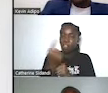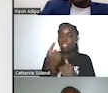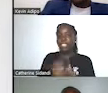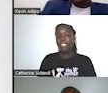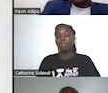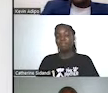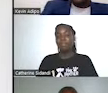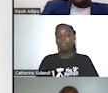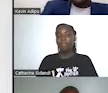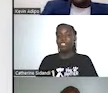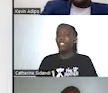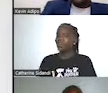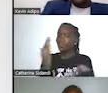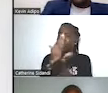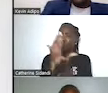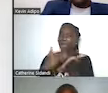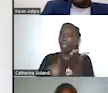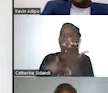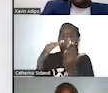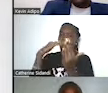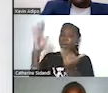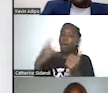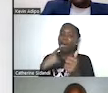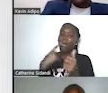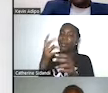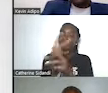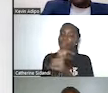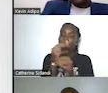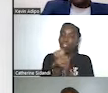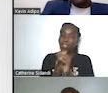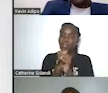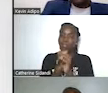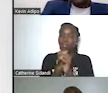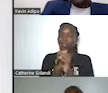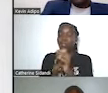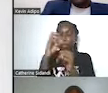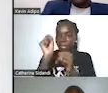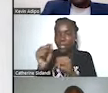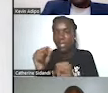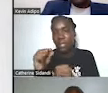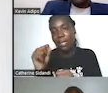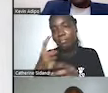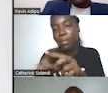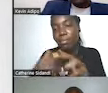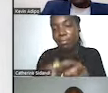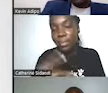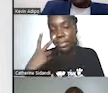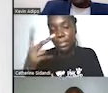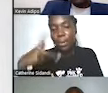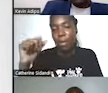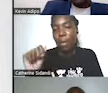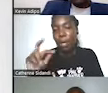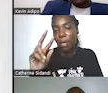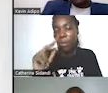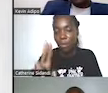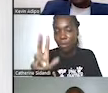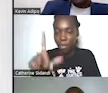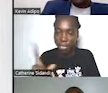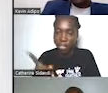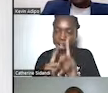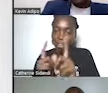Actually, we are having more than 100 metrics. Yes, we do. So, and I have Yes. seen Paul Badia really contributing. He's talking